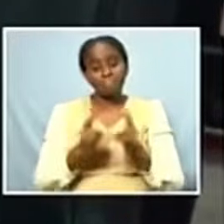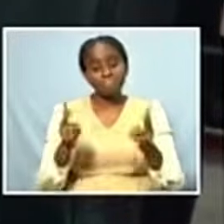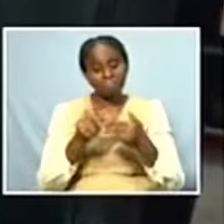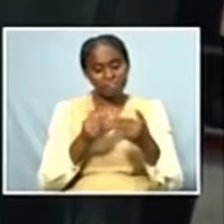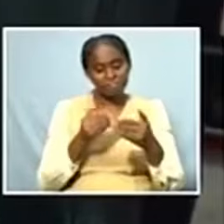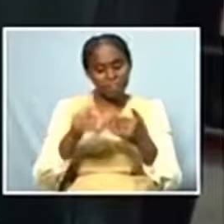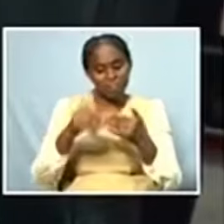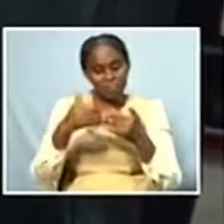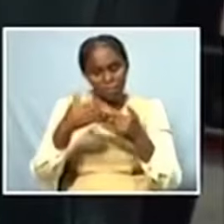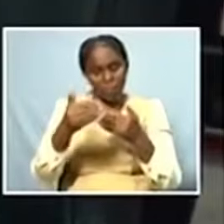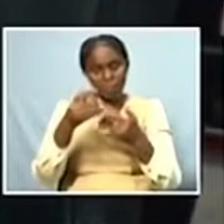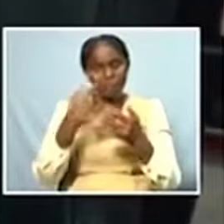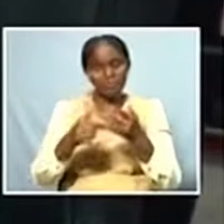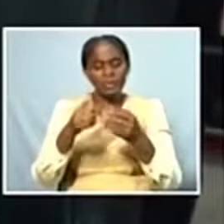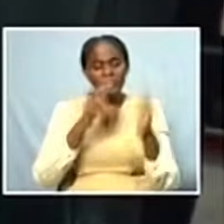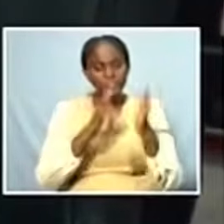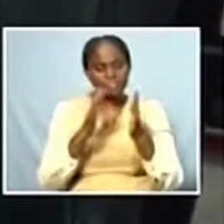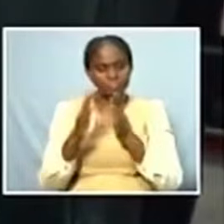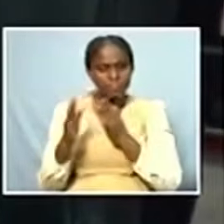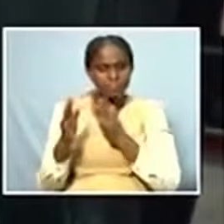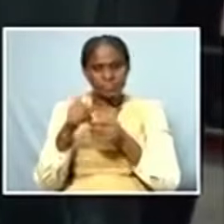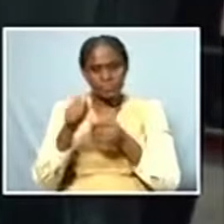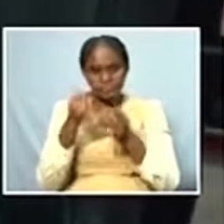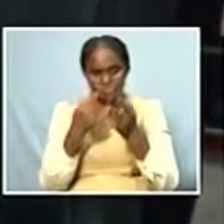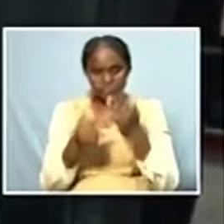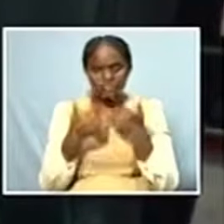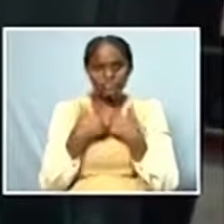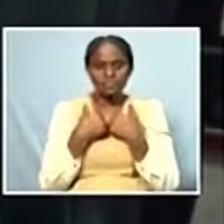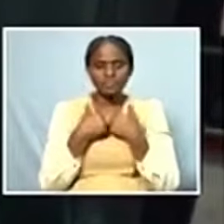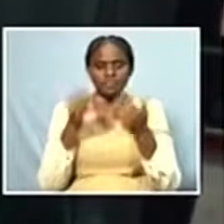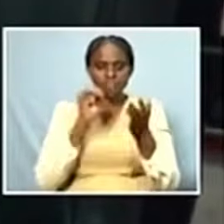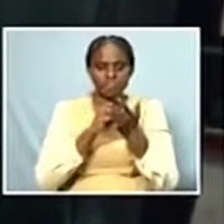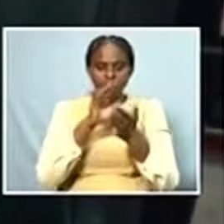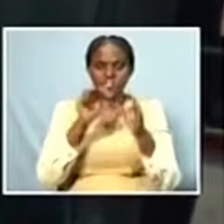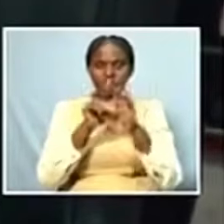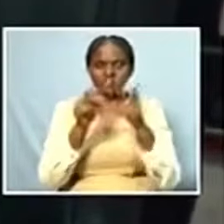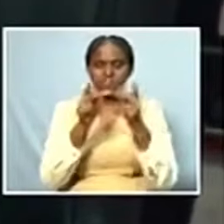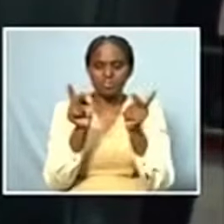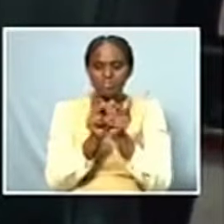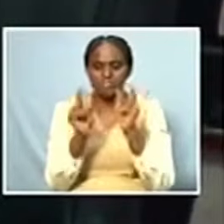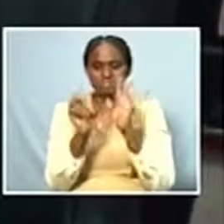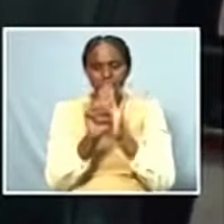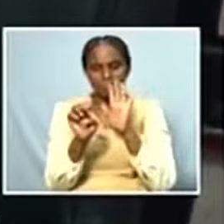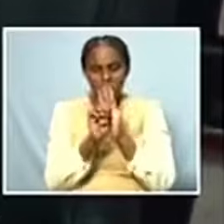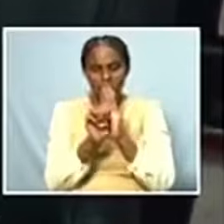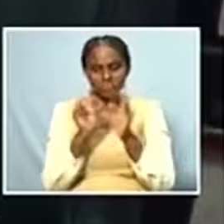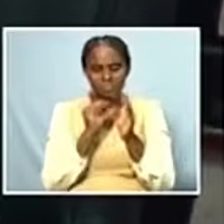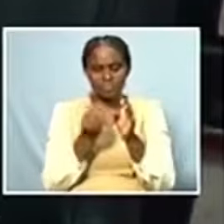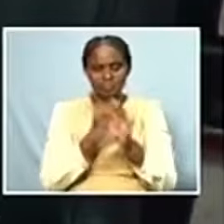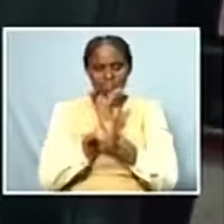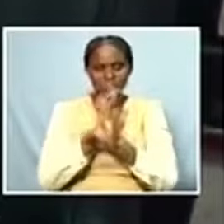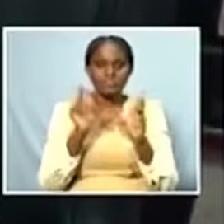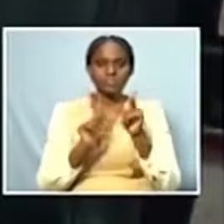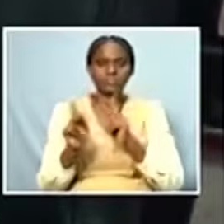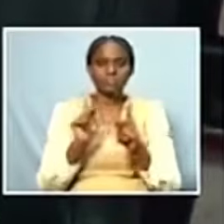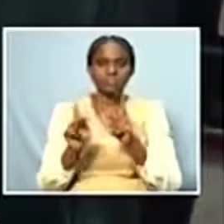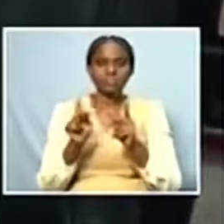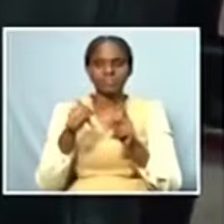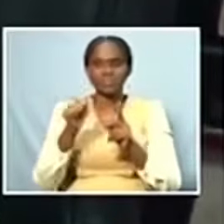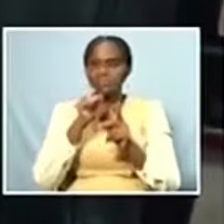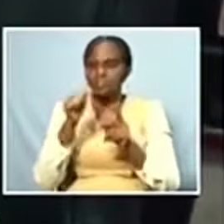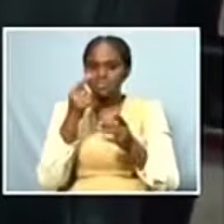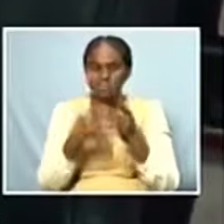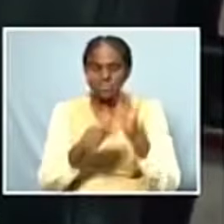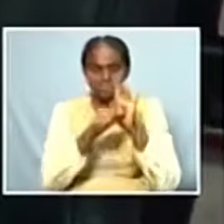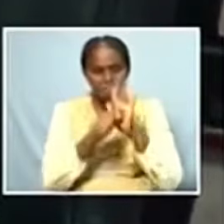forward, what measures are you putting in place such that our Zambian people are not